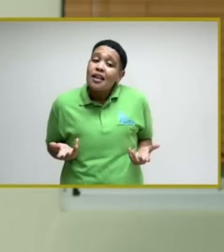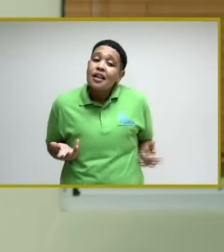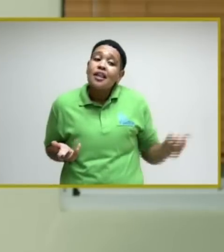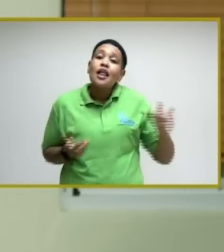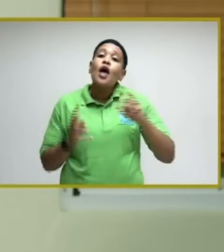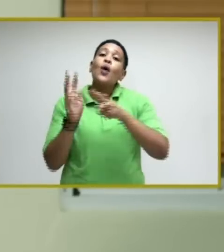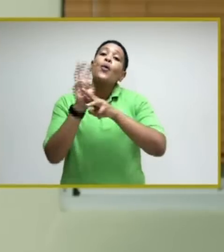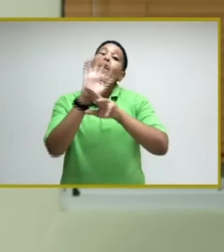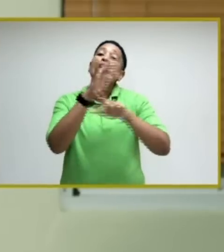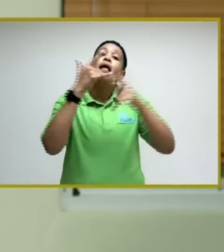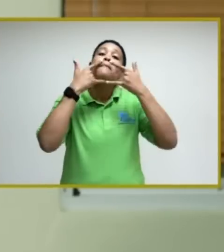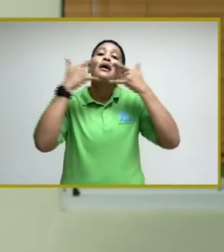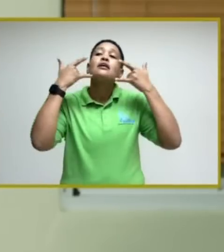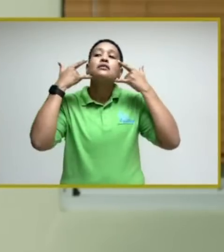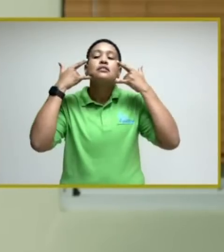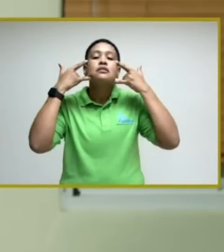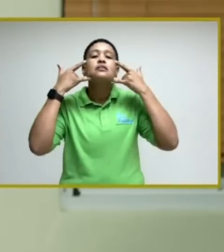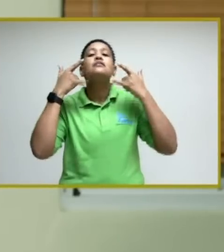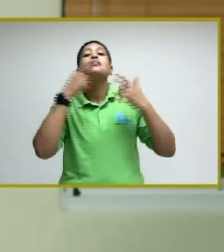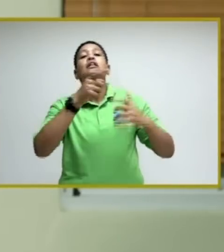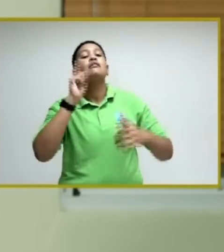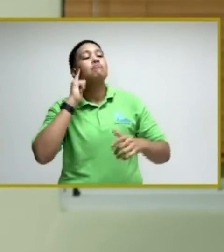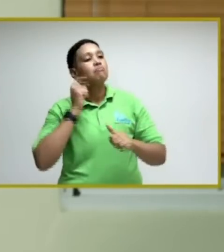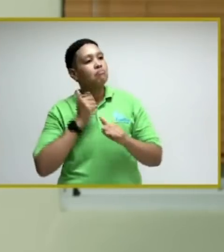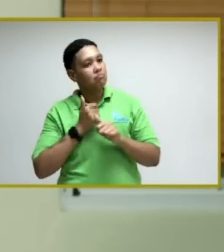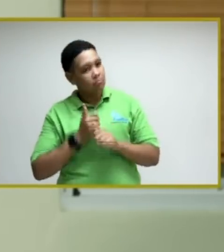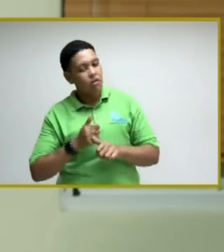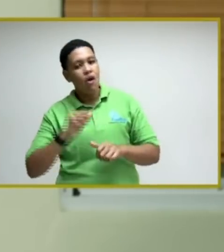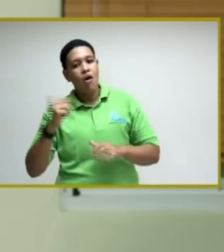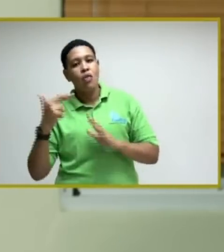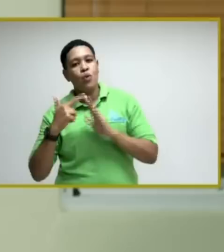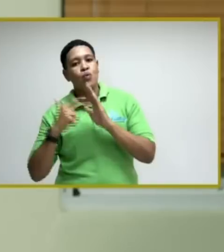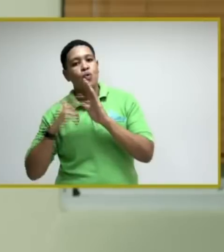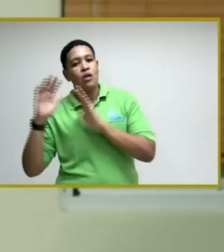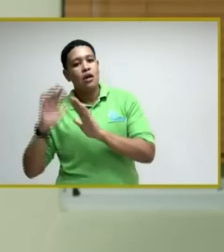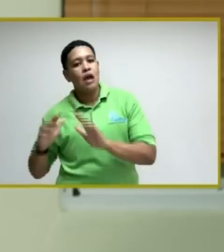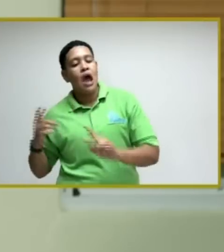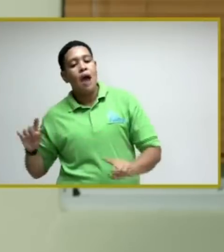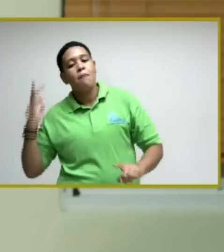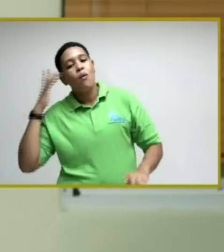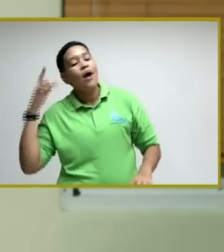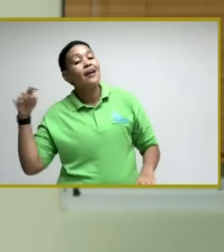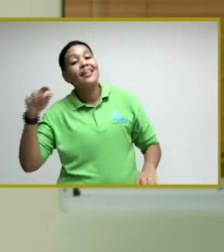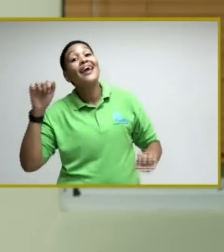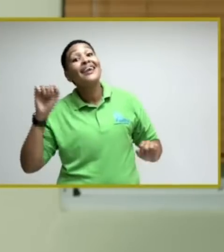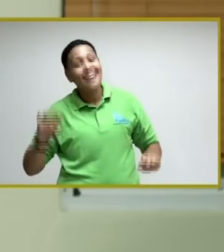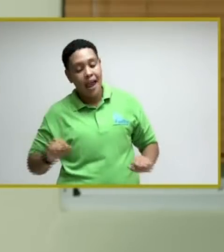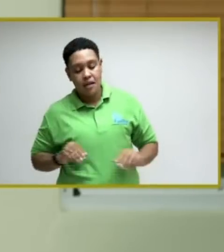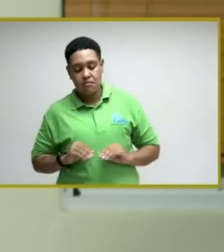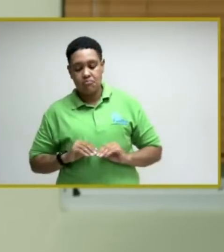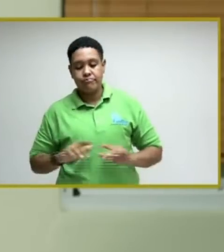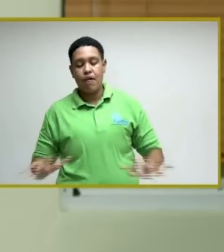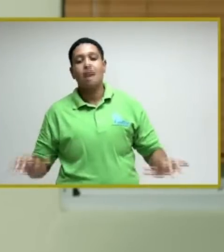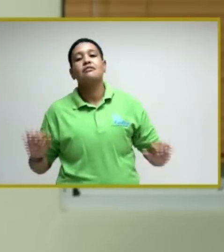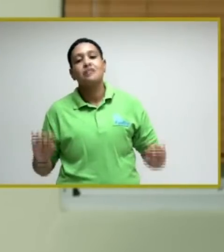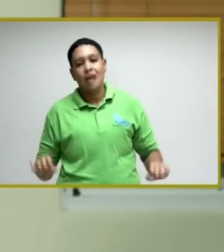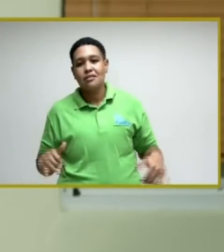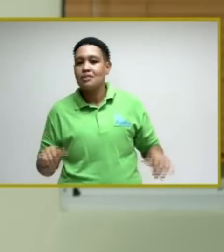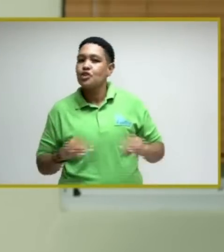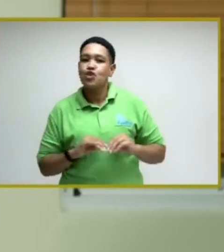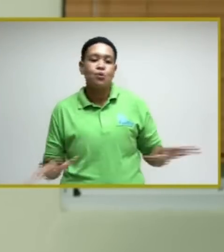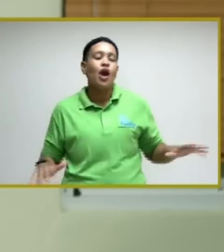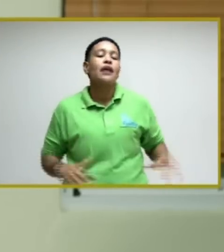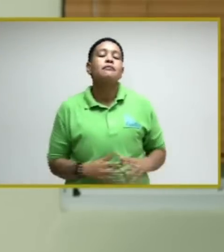wearing their mask and they are adhering to all the other measures, because they can transmit. Now, we have